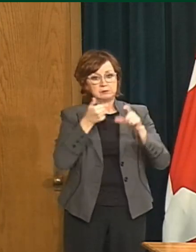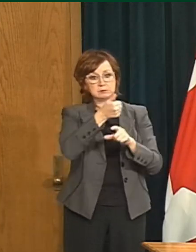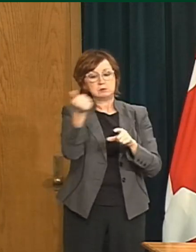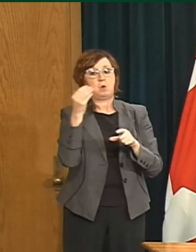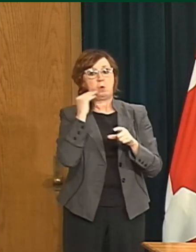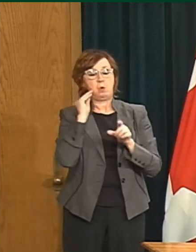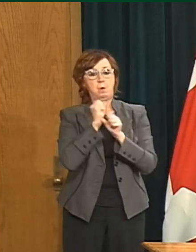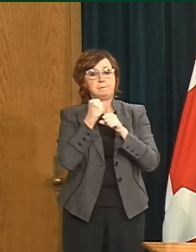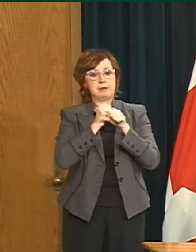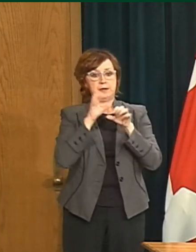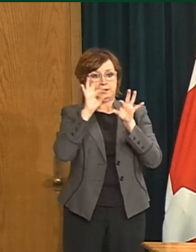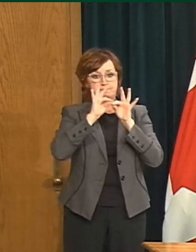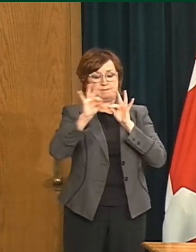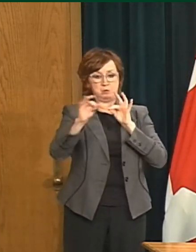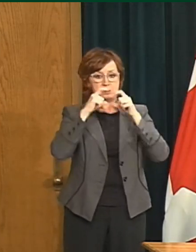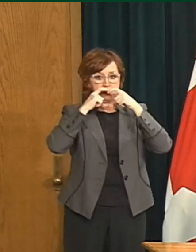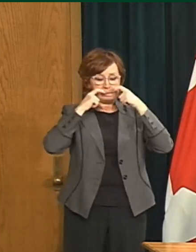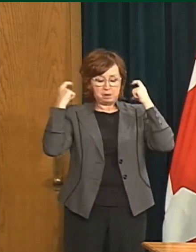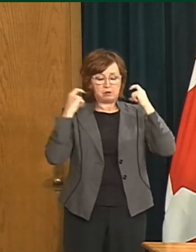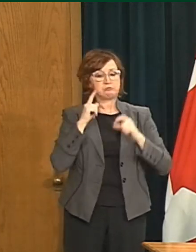In terms of family gatherings,